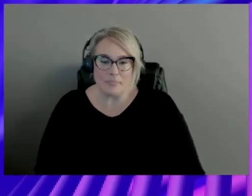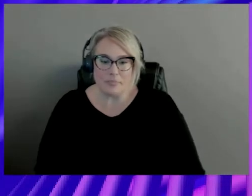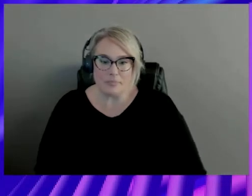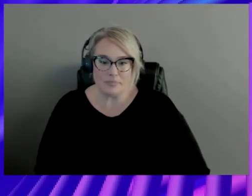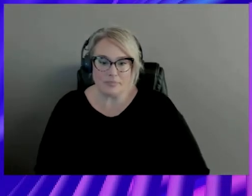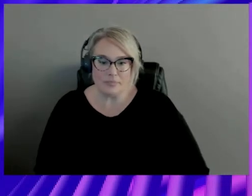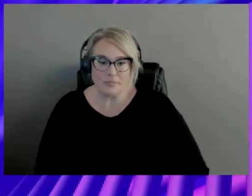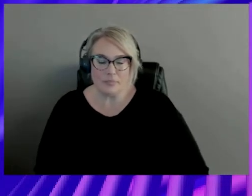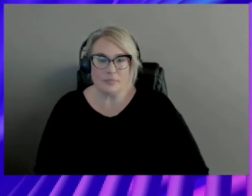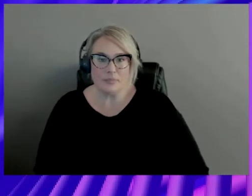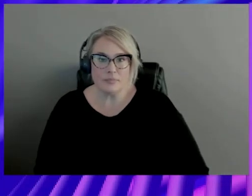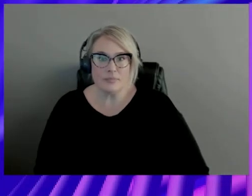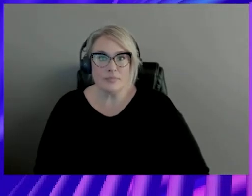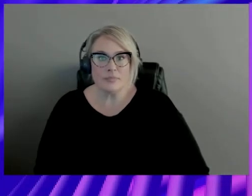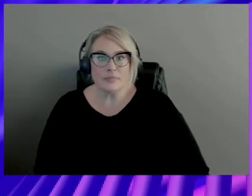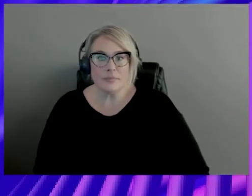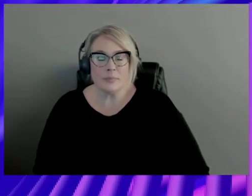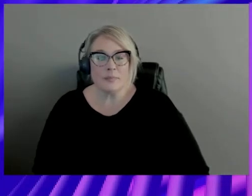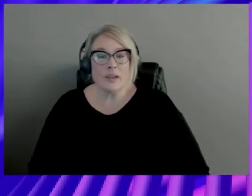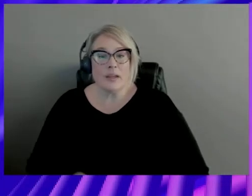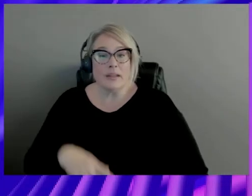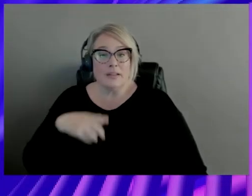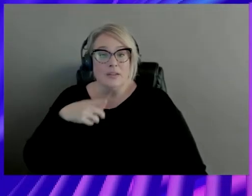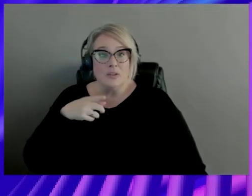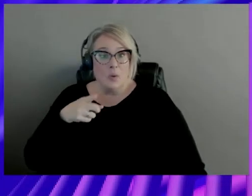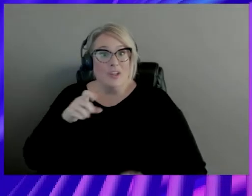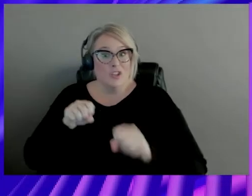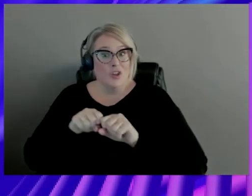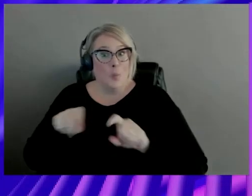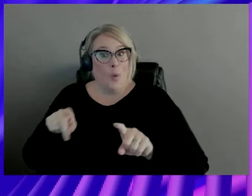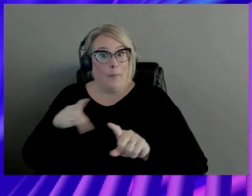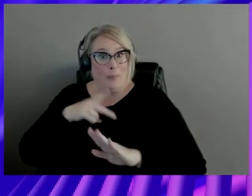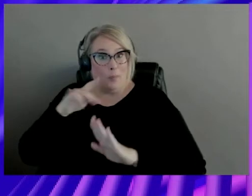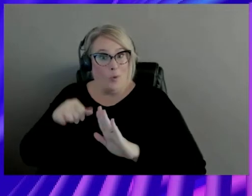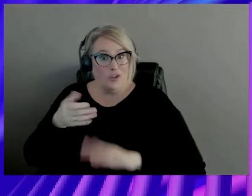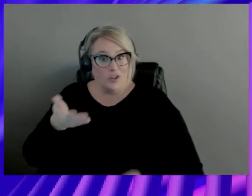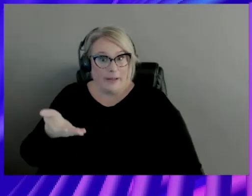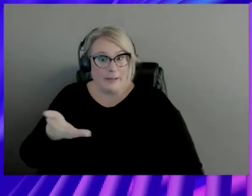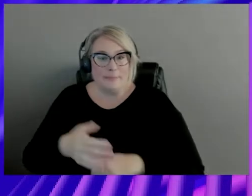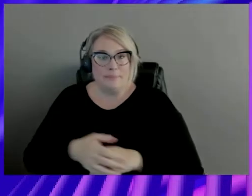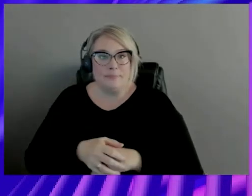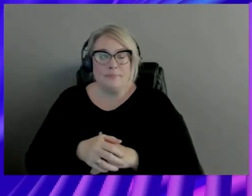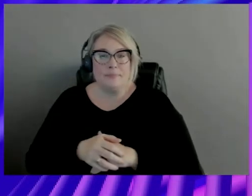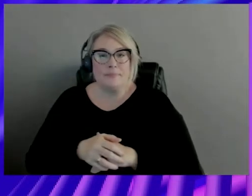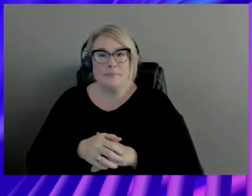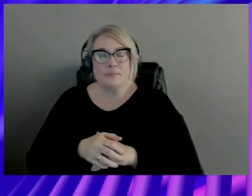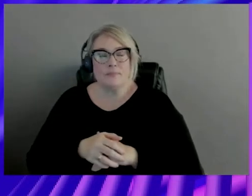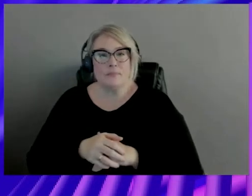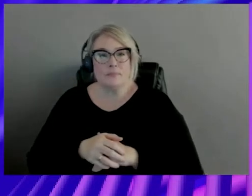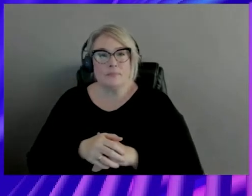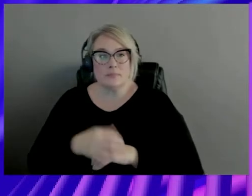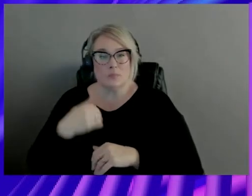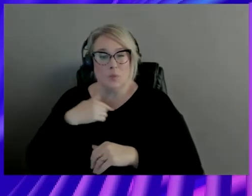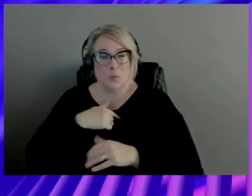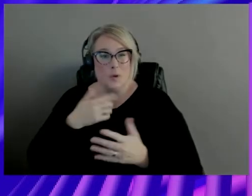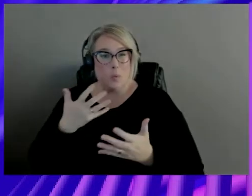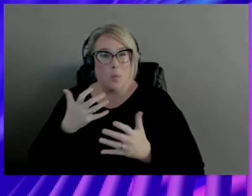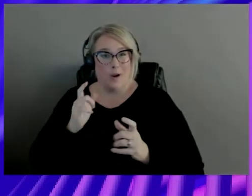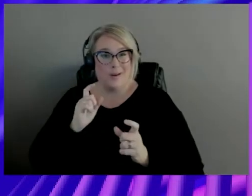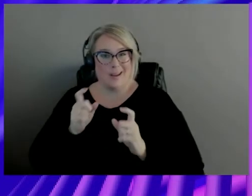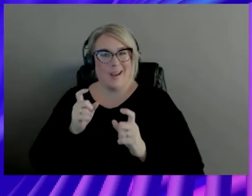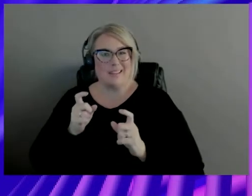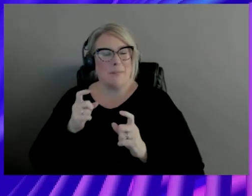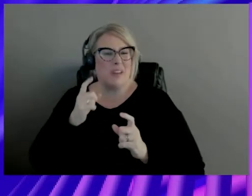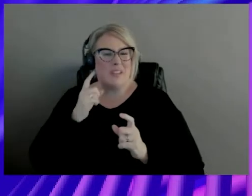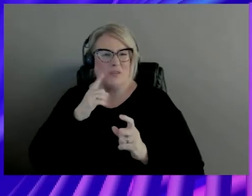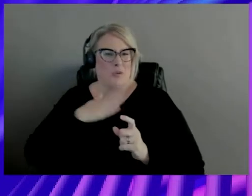So here is our deployment project. Now, the reason I think we want to customize, in our case, this simple